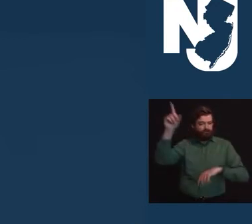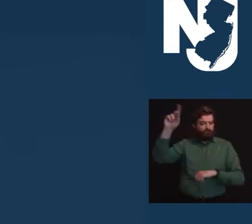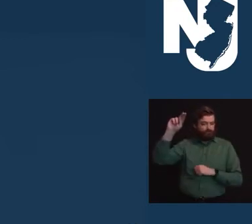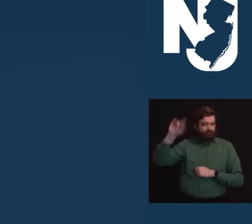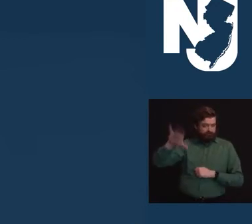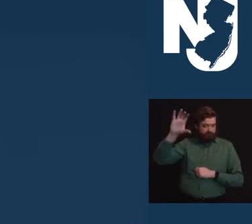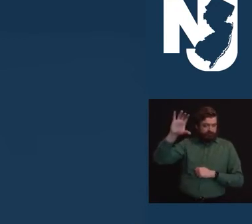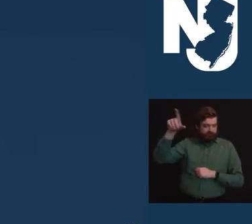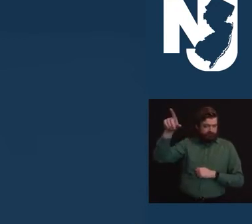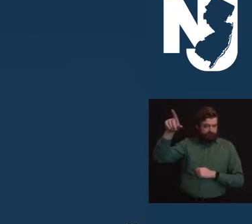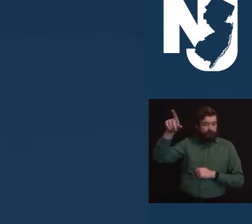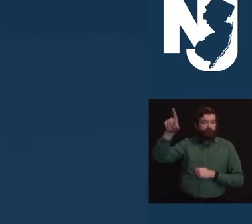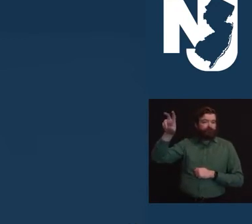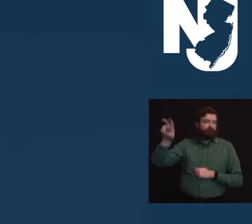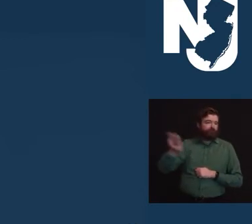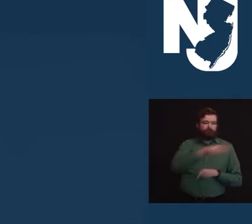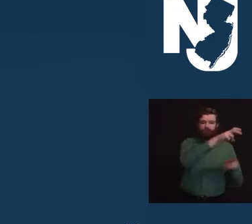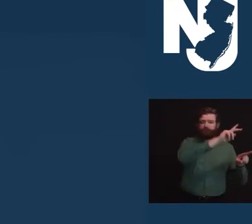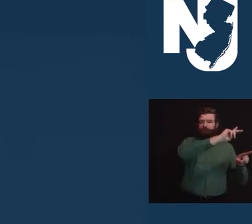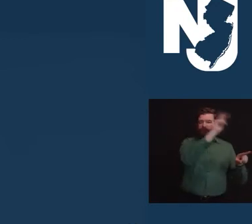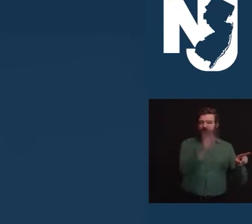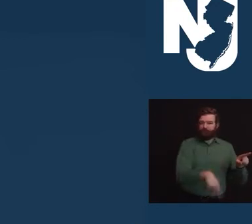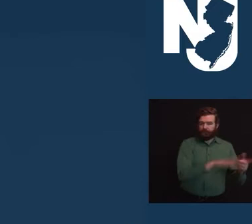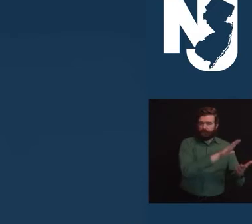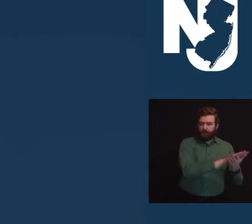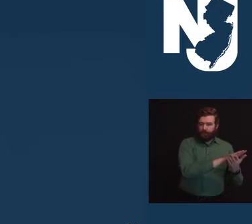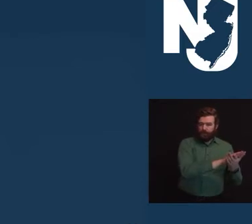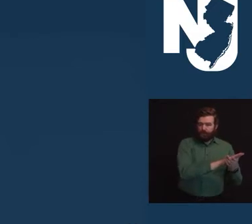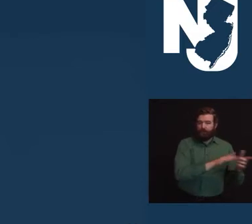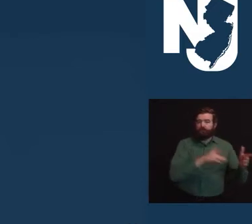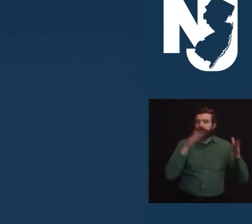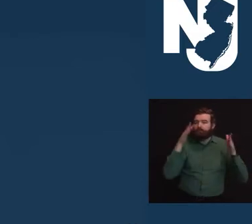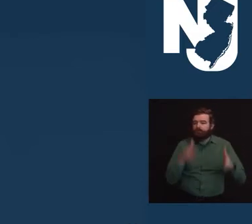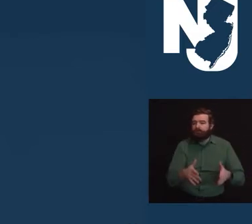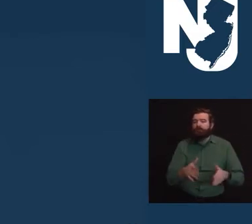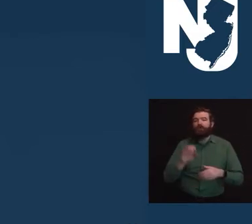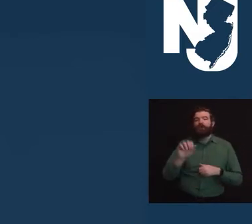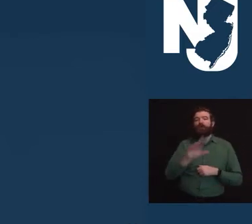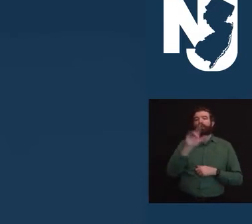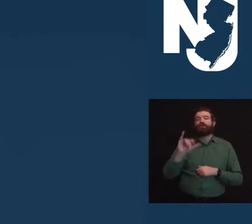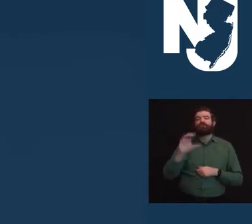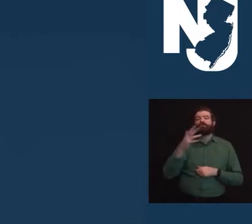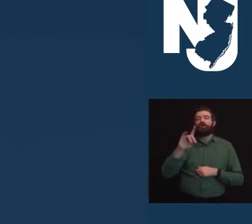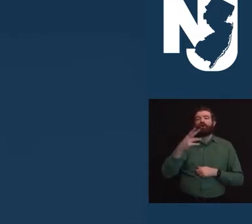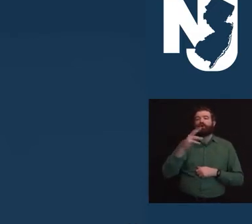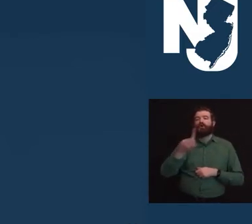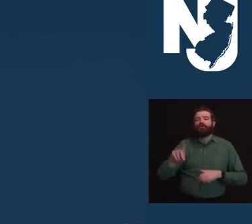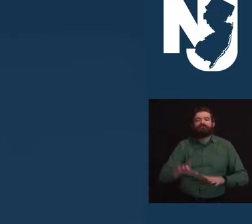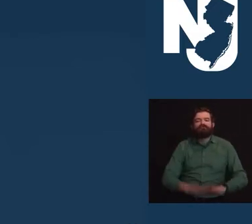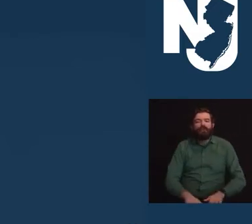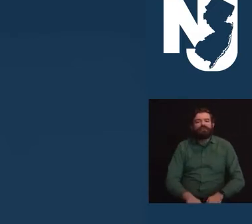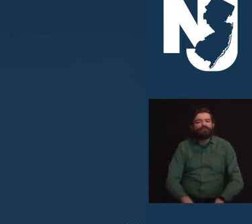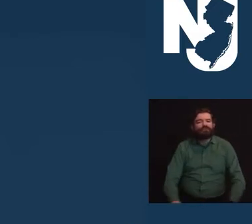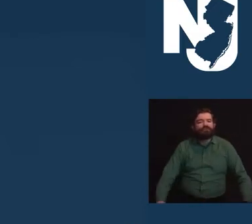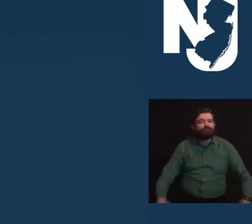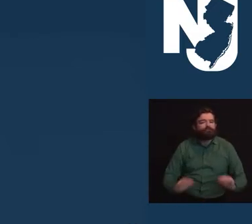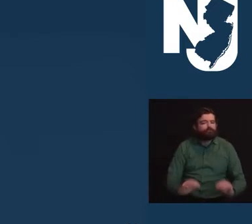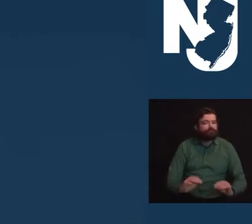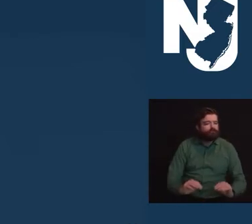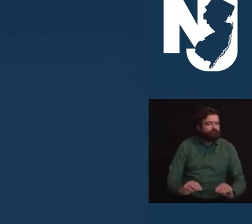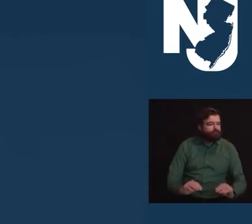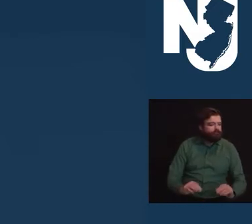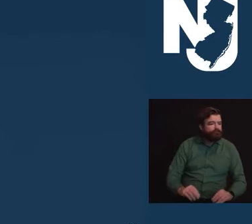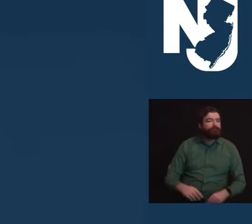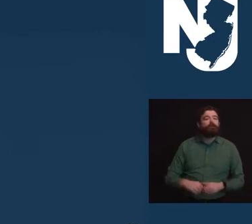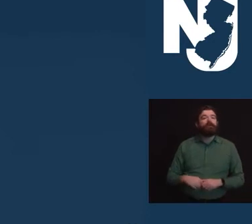of Philadelphia, where she focused on early childhood education. For the past 38 years, she called Camden home